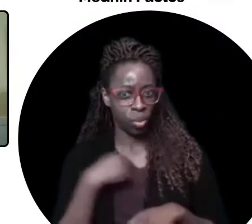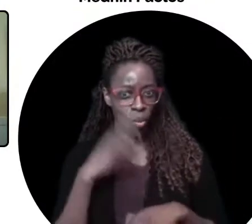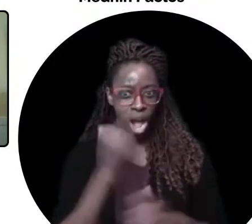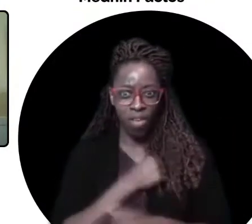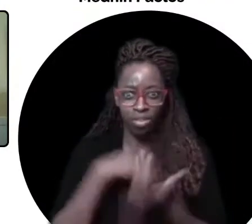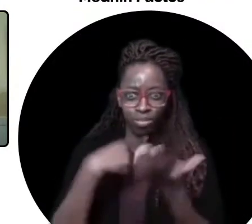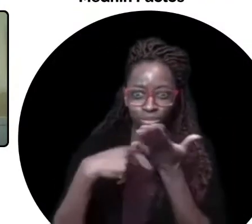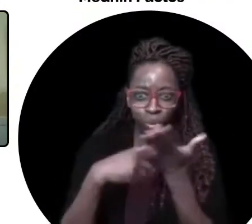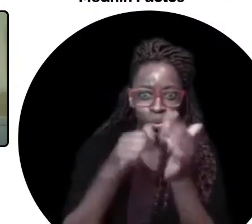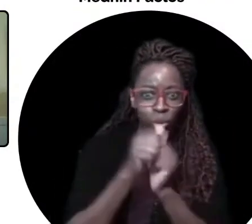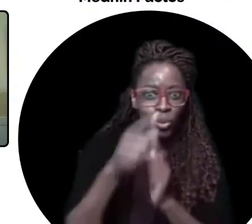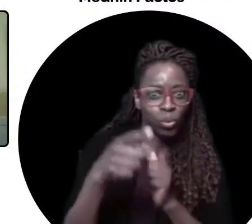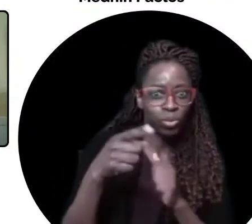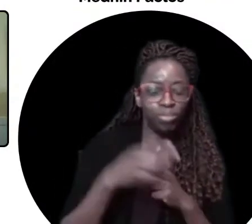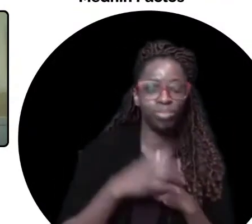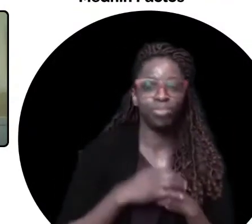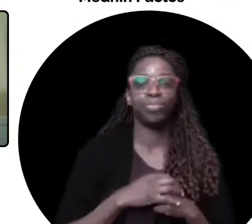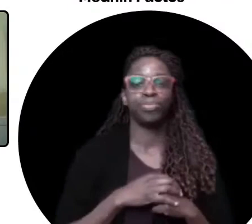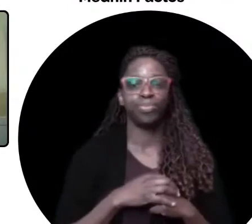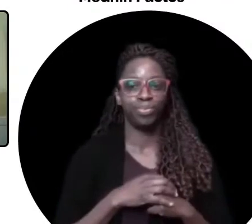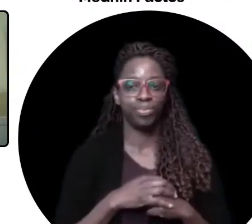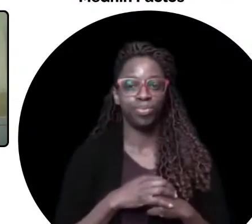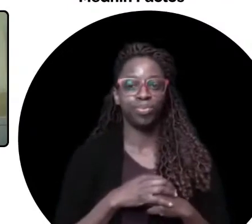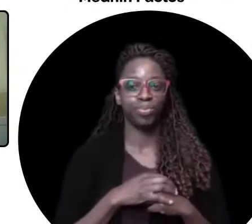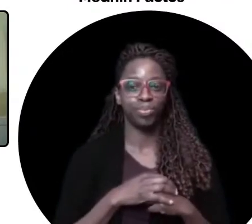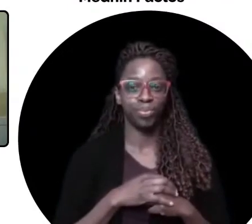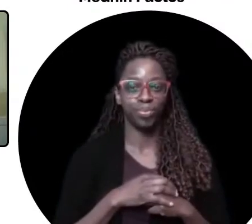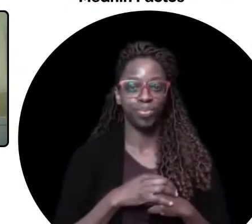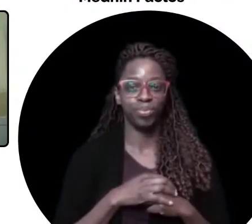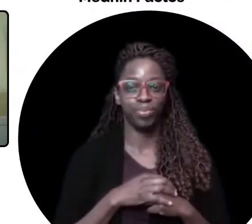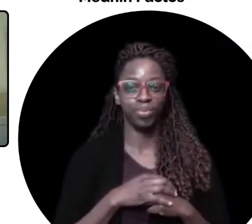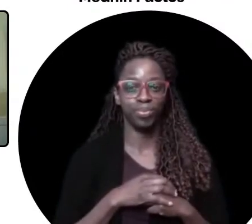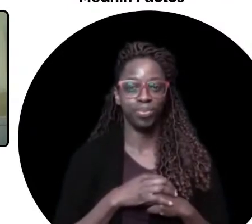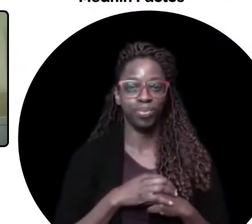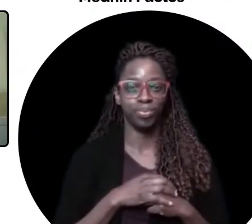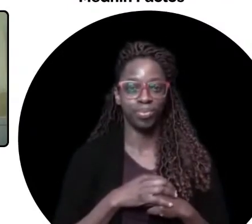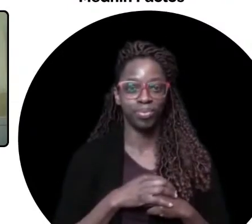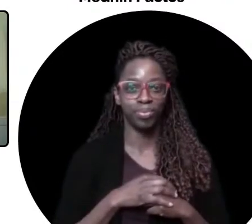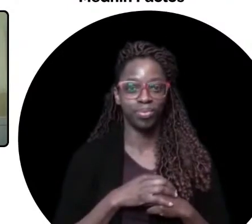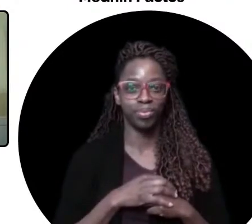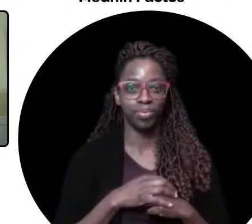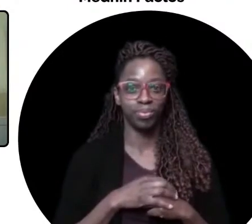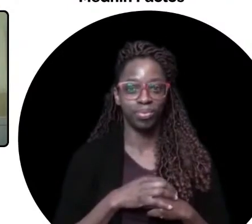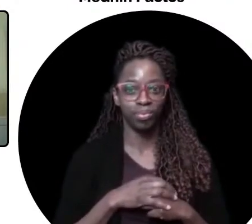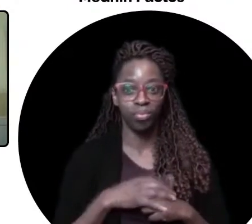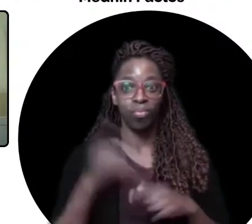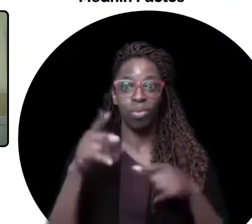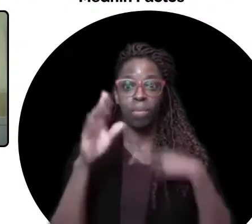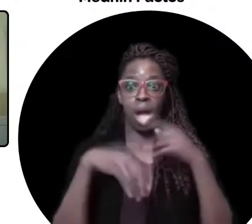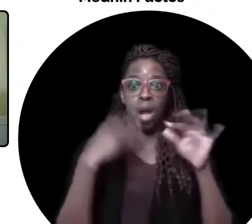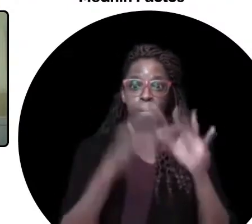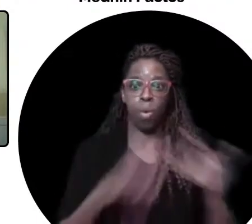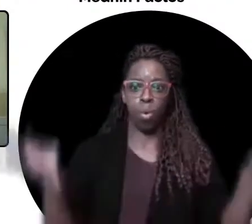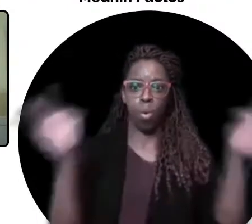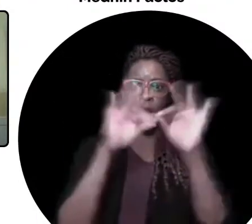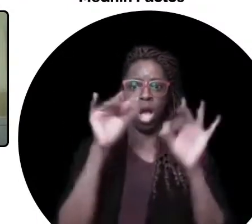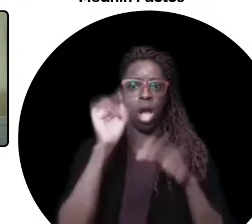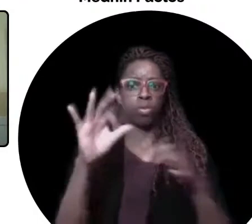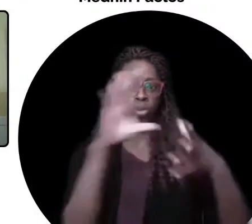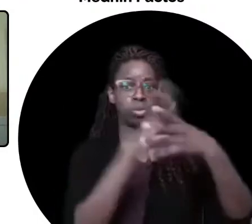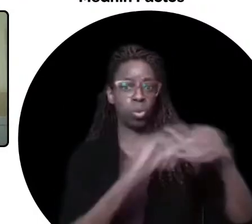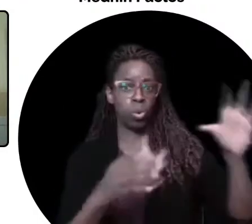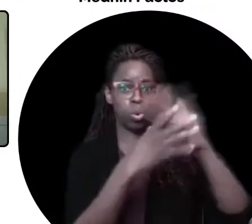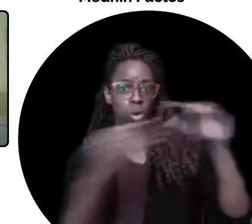the importance of story in transforming and helping people to imagine a difference,